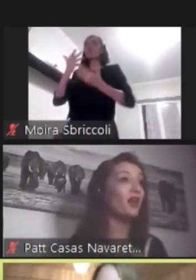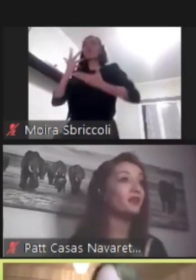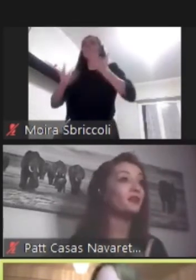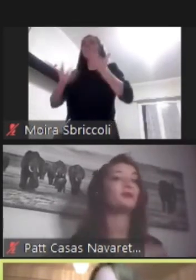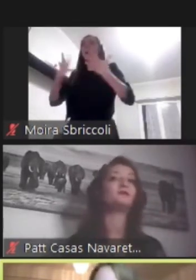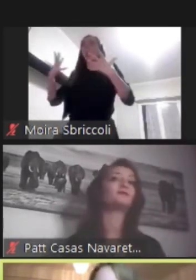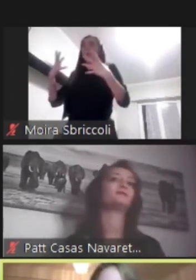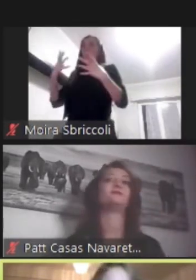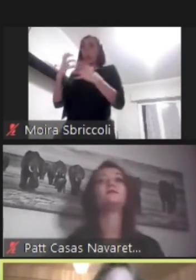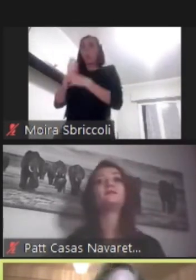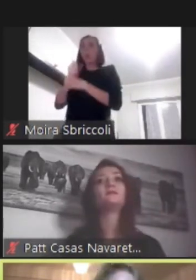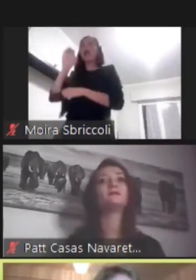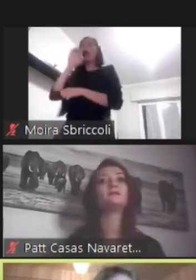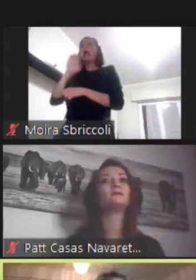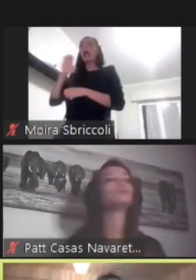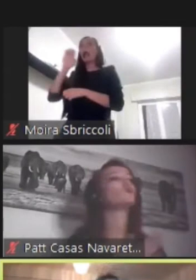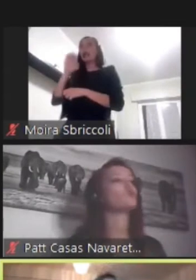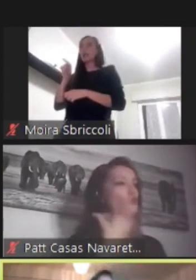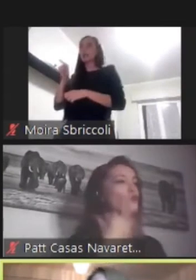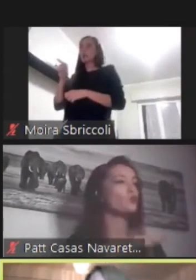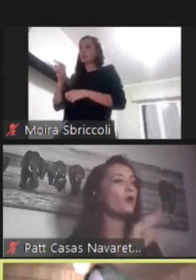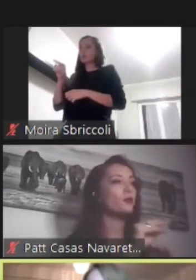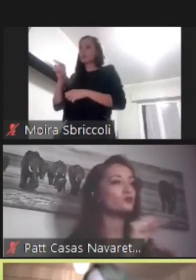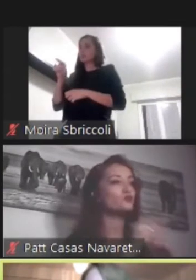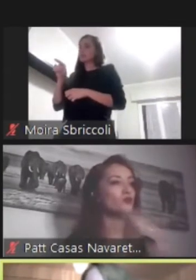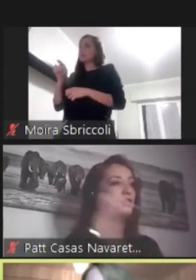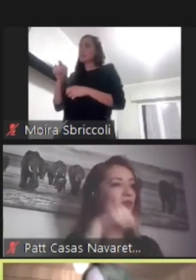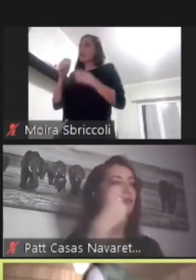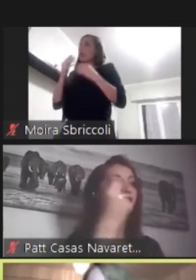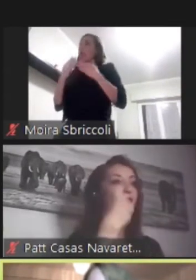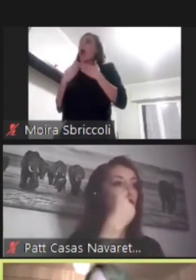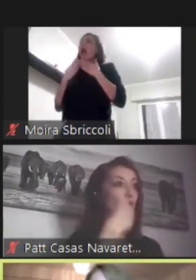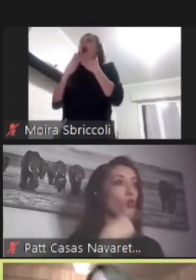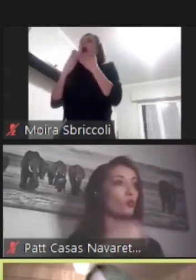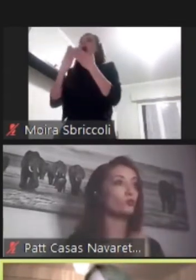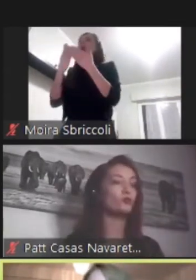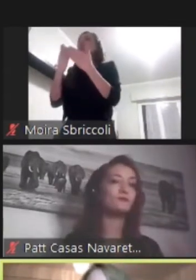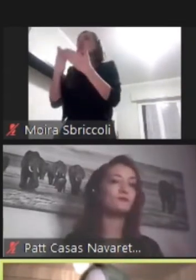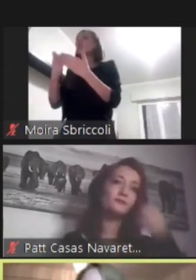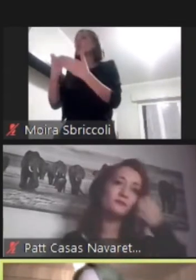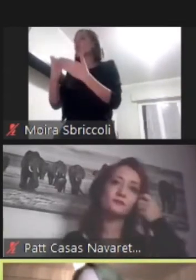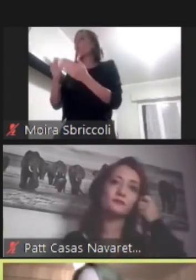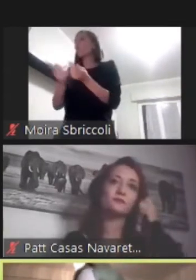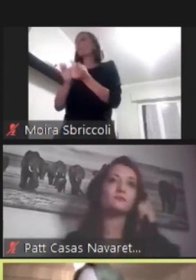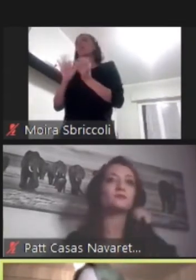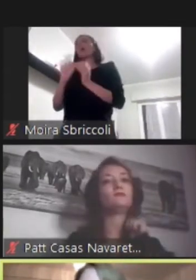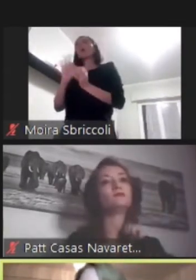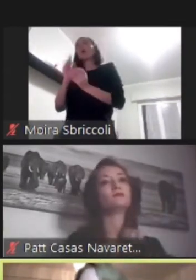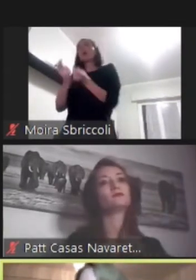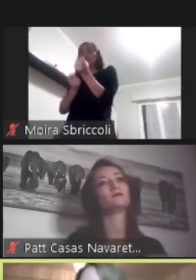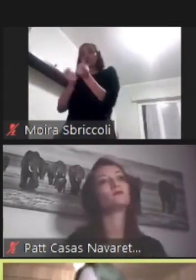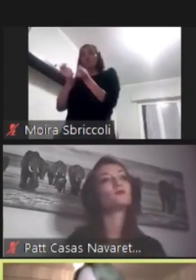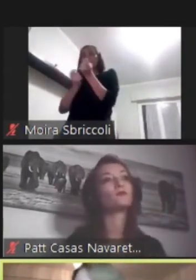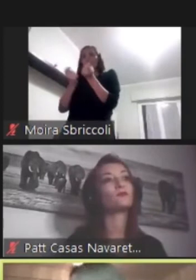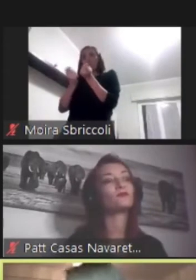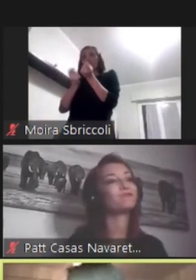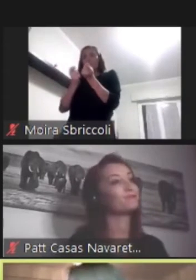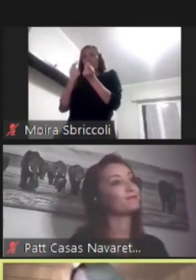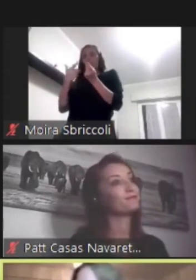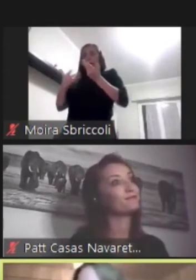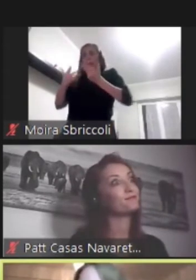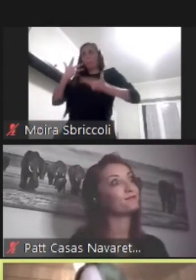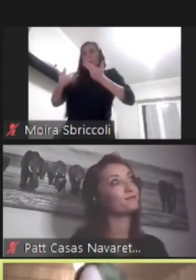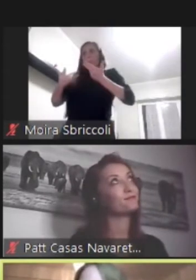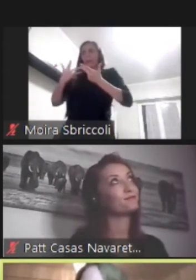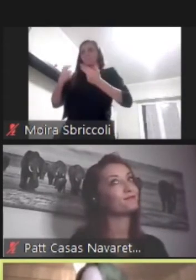weight profile. And I think that's really important because you can use Elite